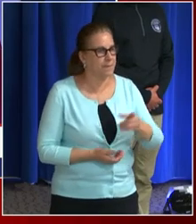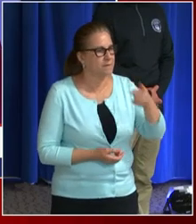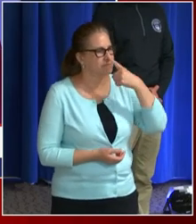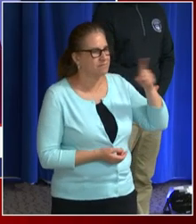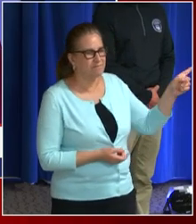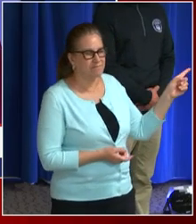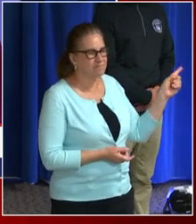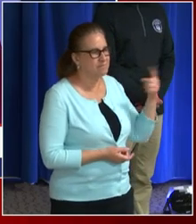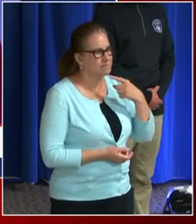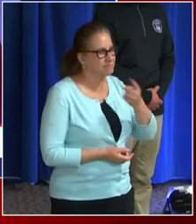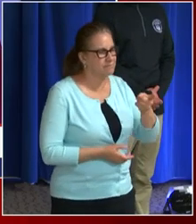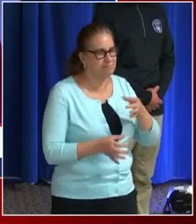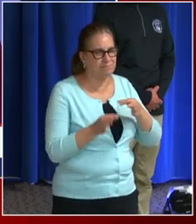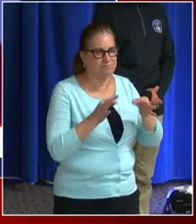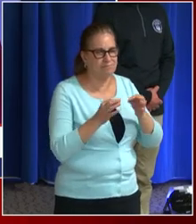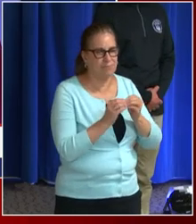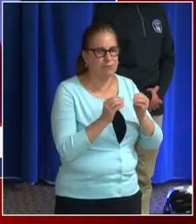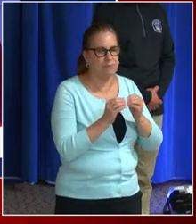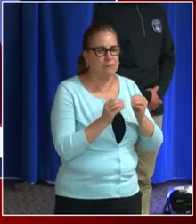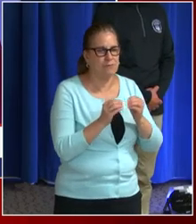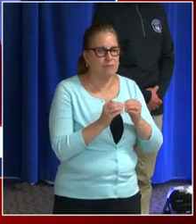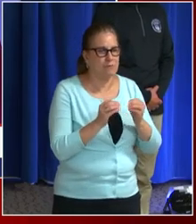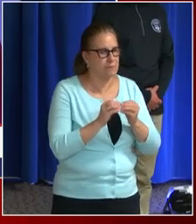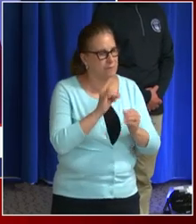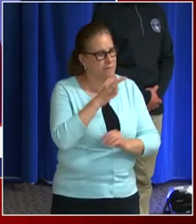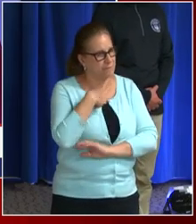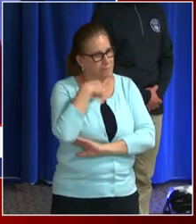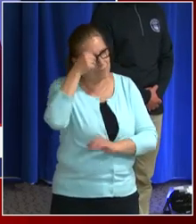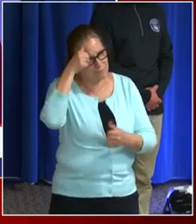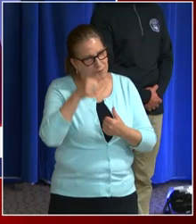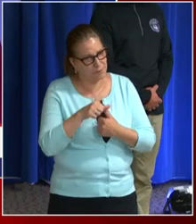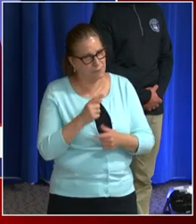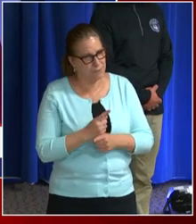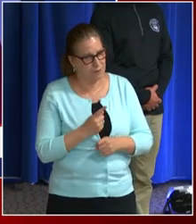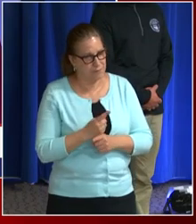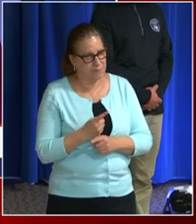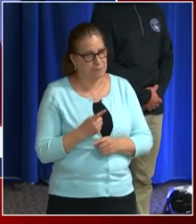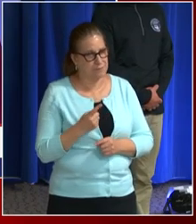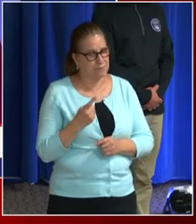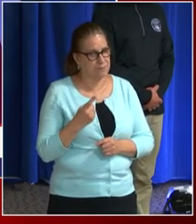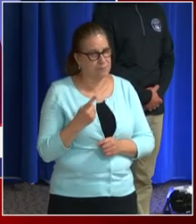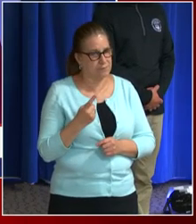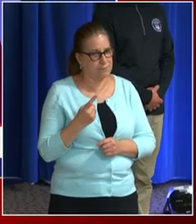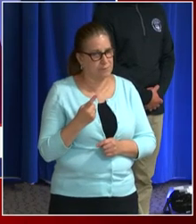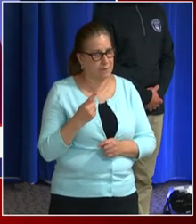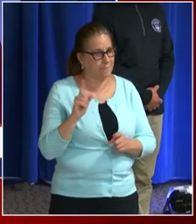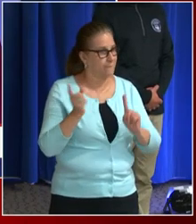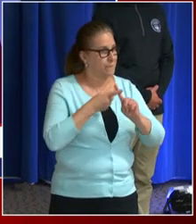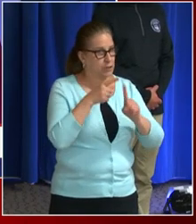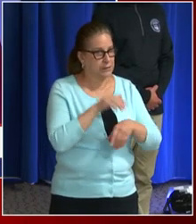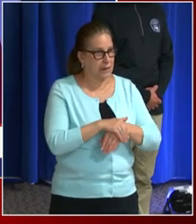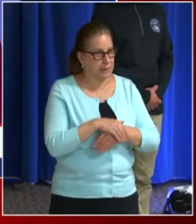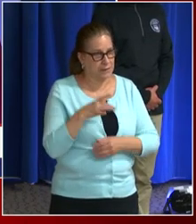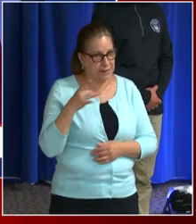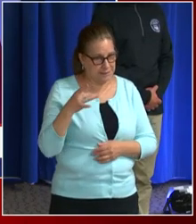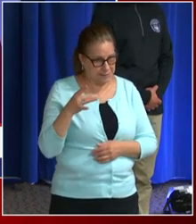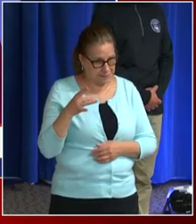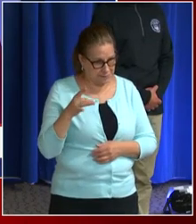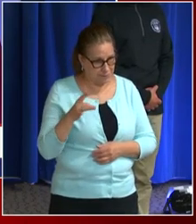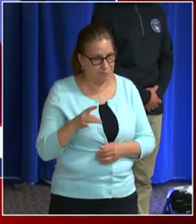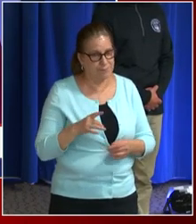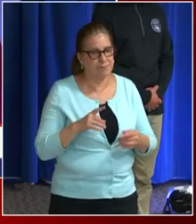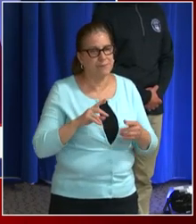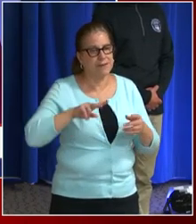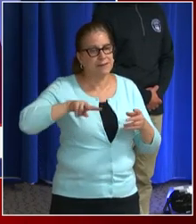my memory serves me correctly, the first night that we had arrests was 18. The second night we had arrests was